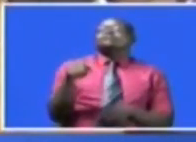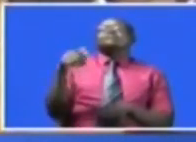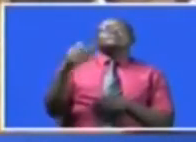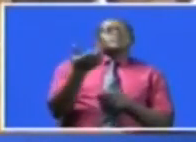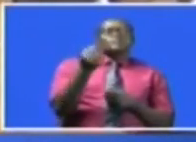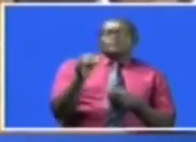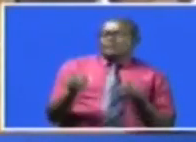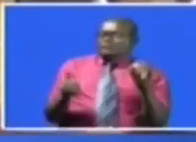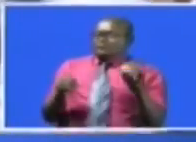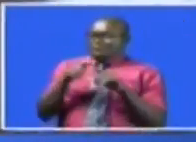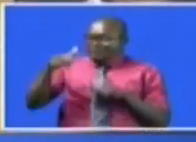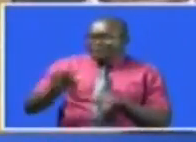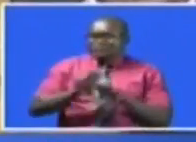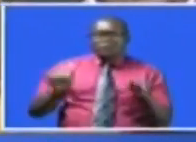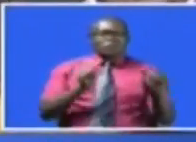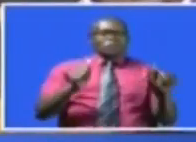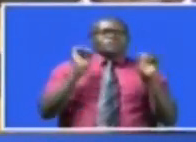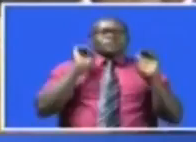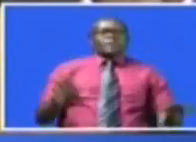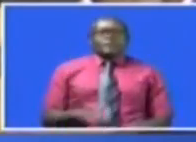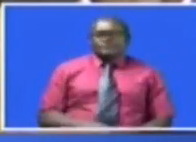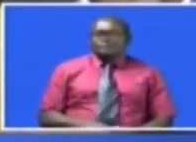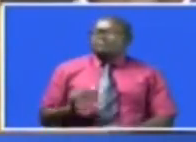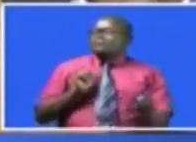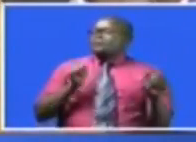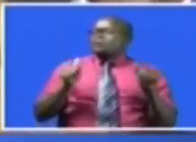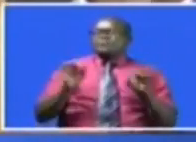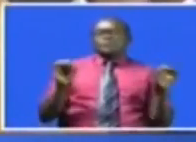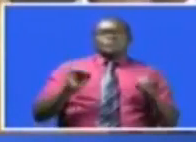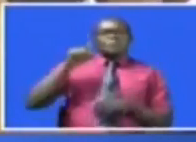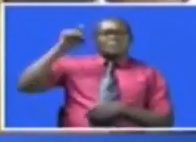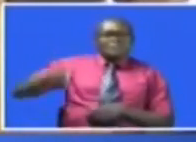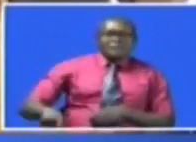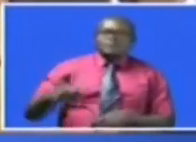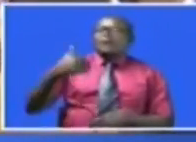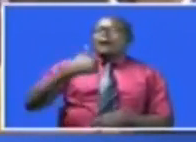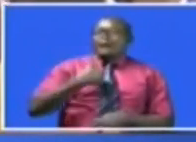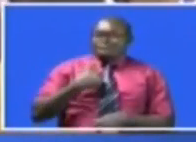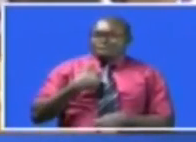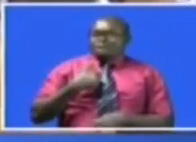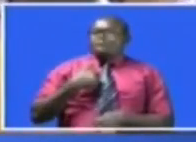is nearly 50-50. But this is not a competition. It's not a competition that we must